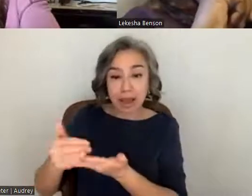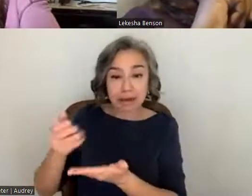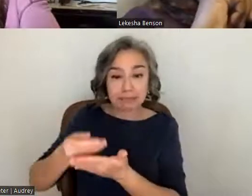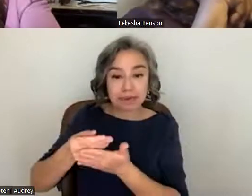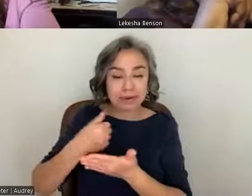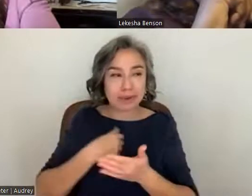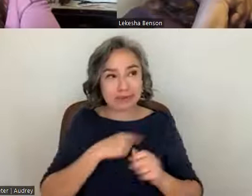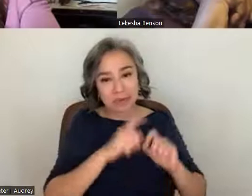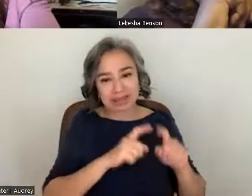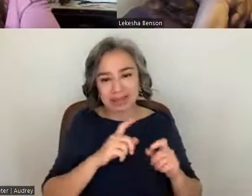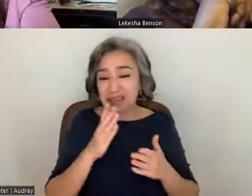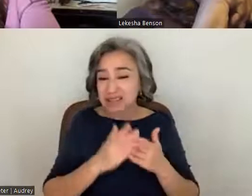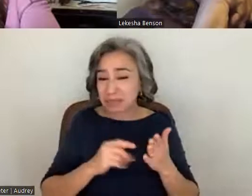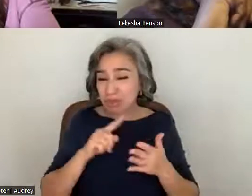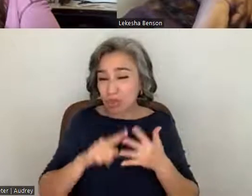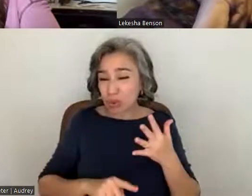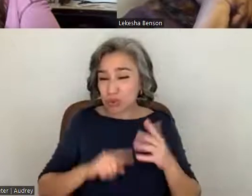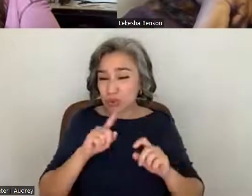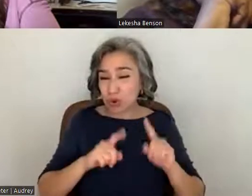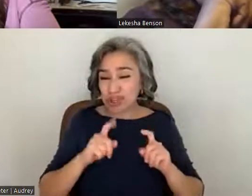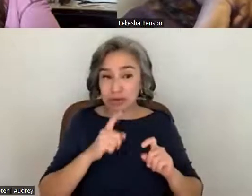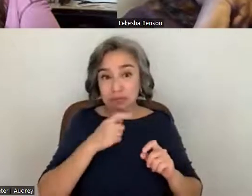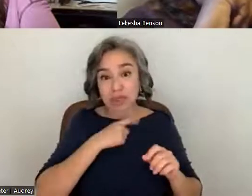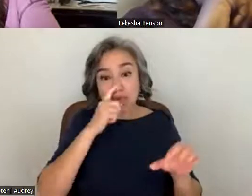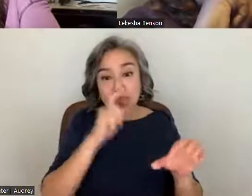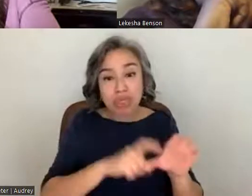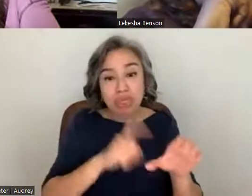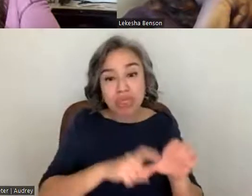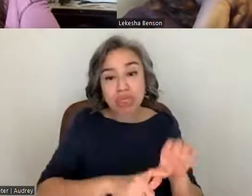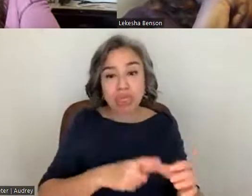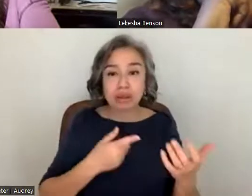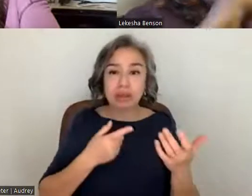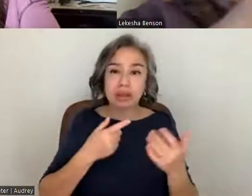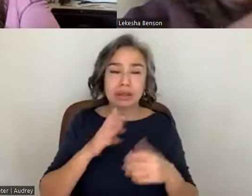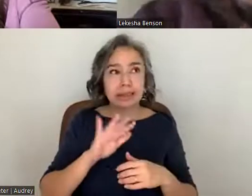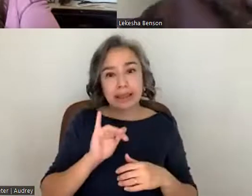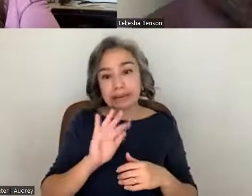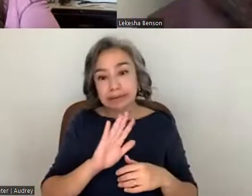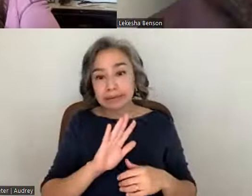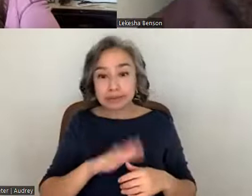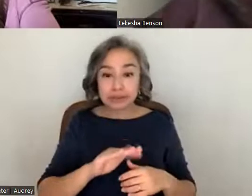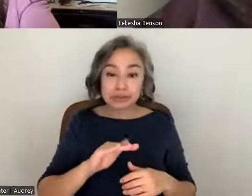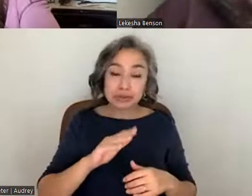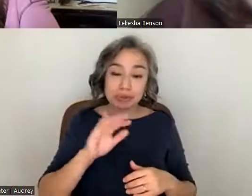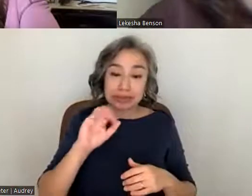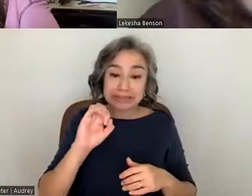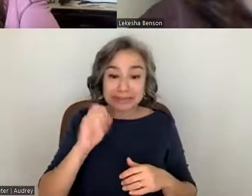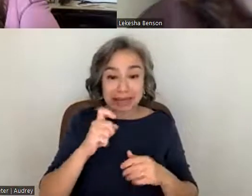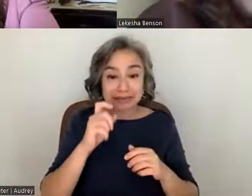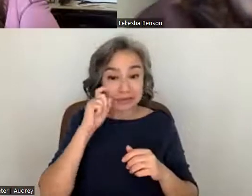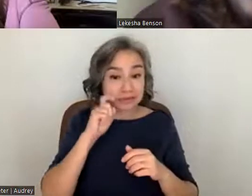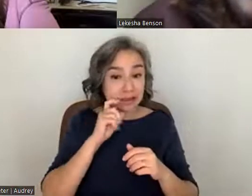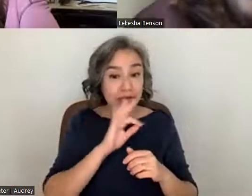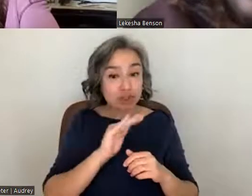when you're working with kids. So what sex was your child assigned at birth? Does your child smoke? Does your child drink? Is your child